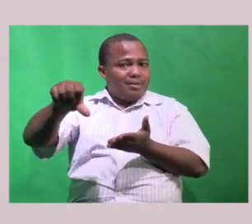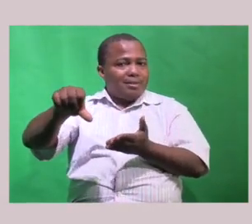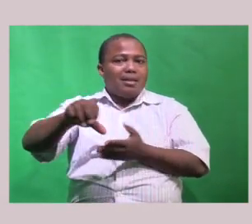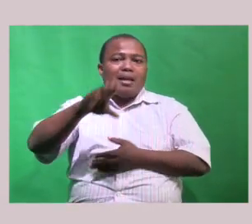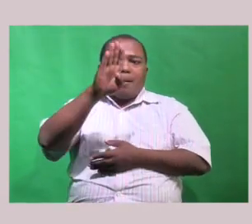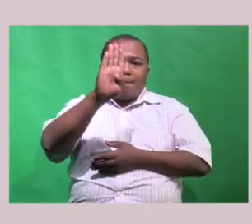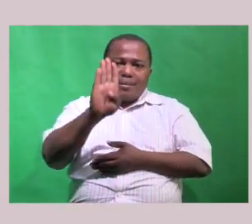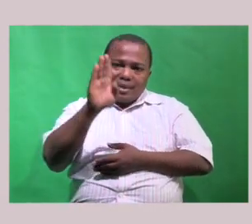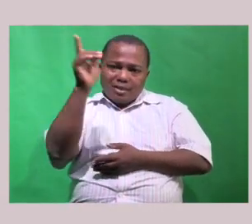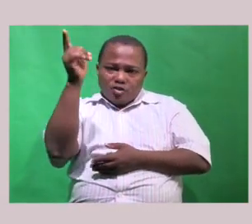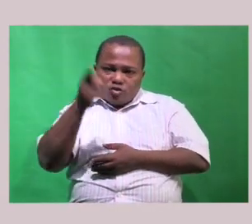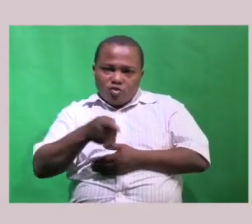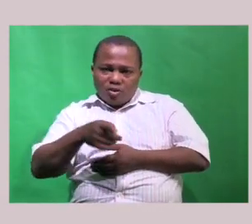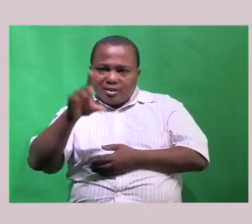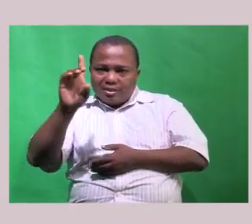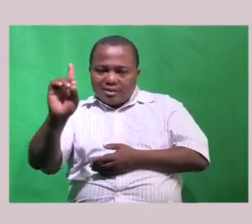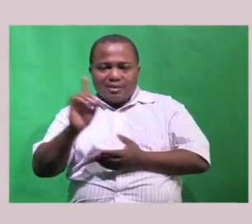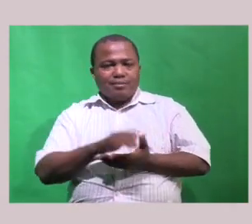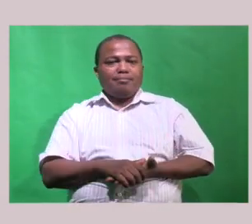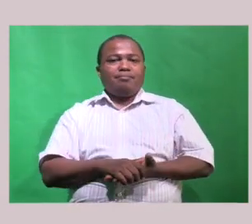BD